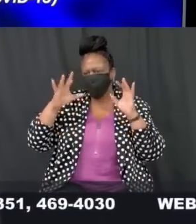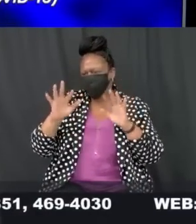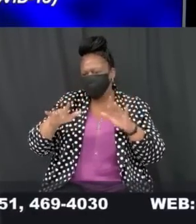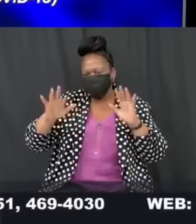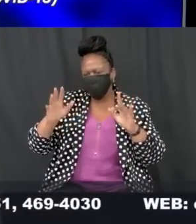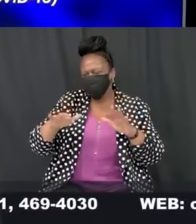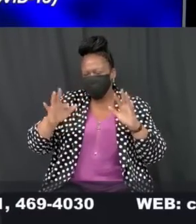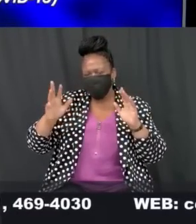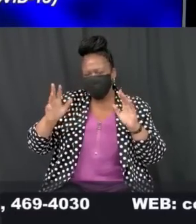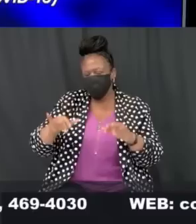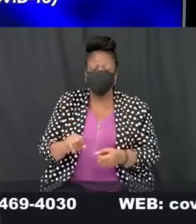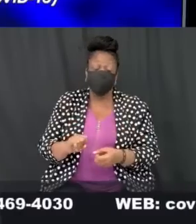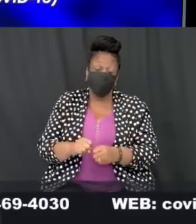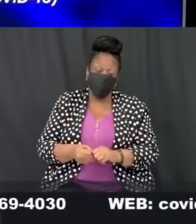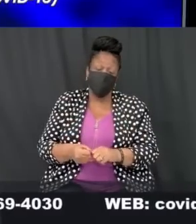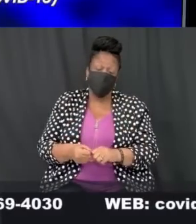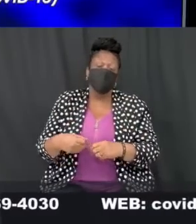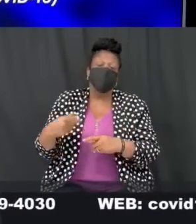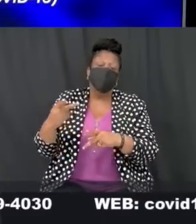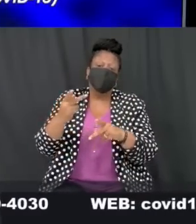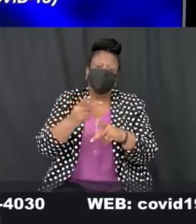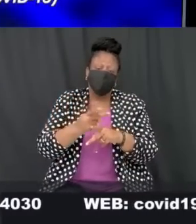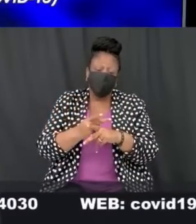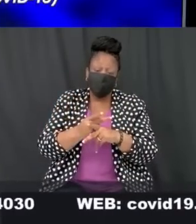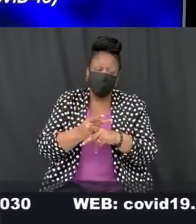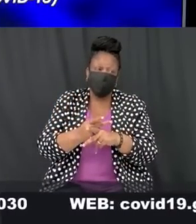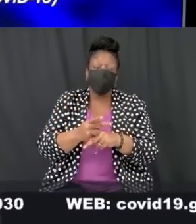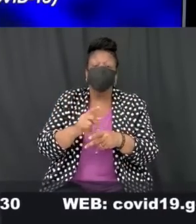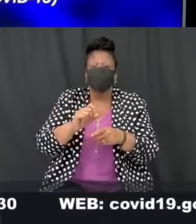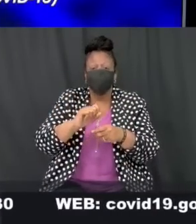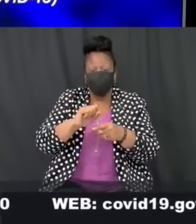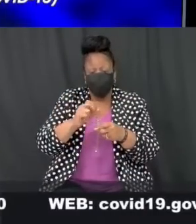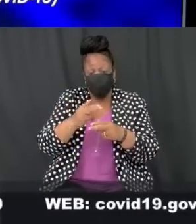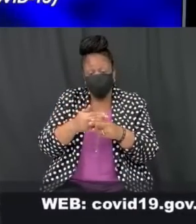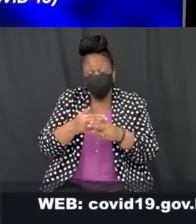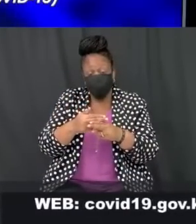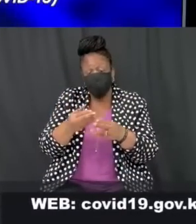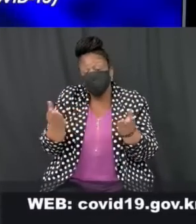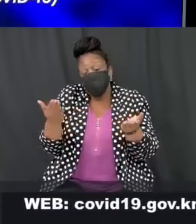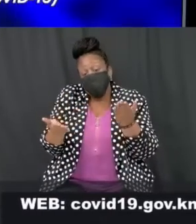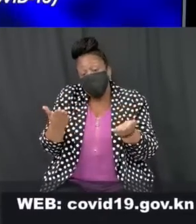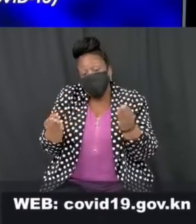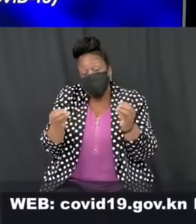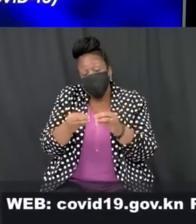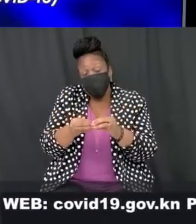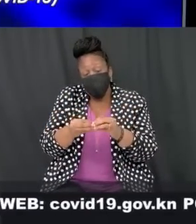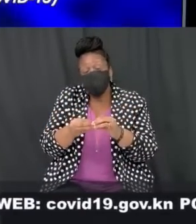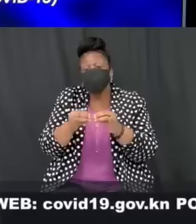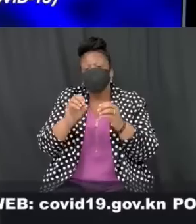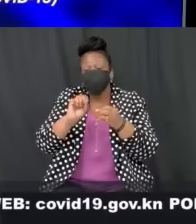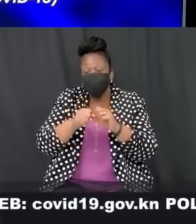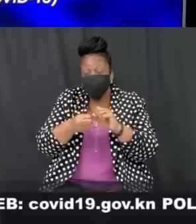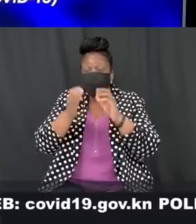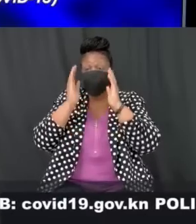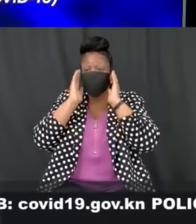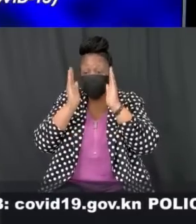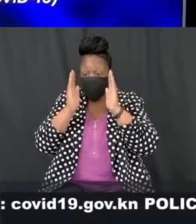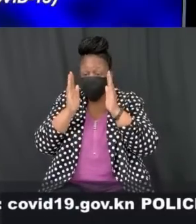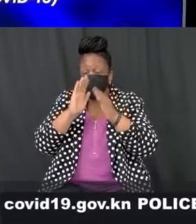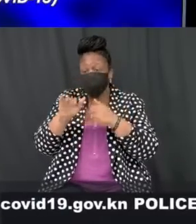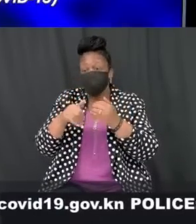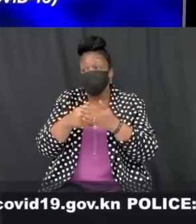visit NEMA social platforms, whether Facebook, YouTube, or otherwise, to